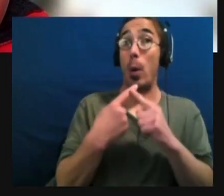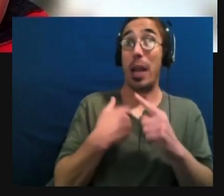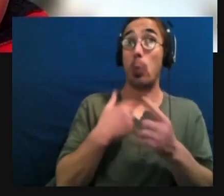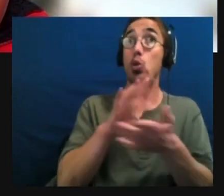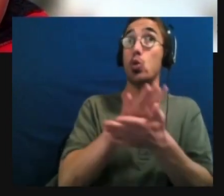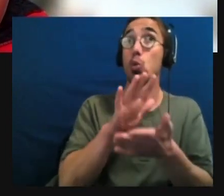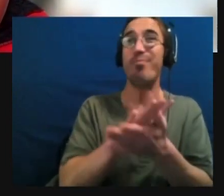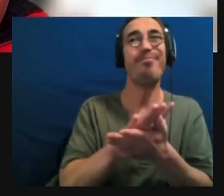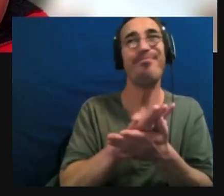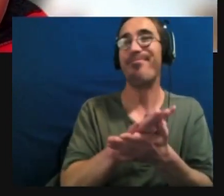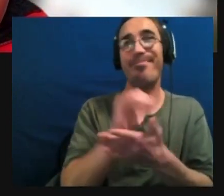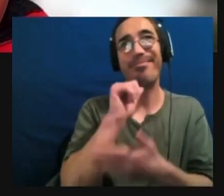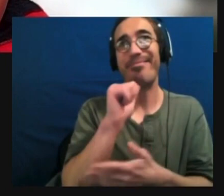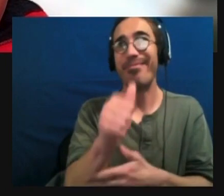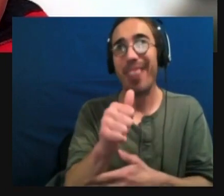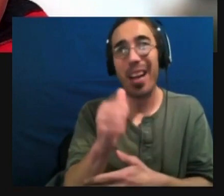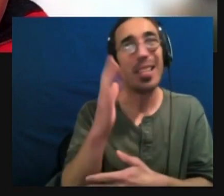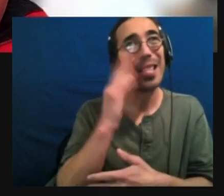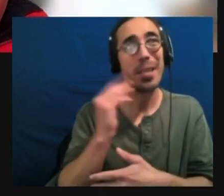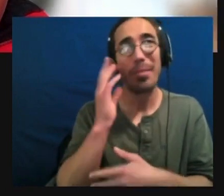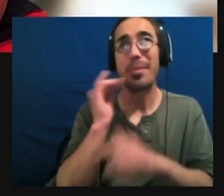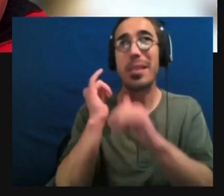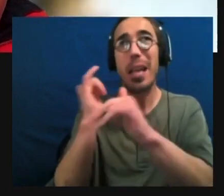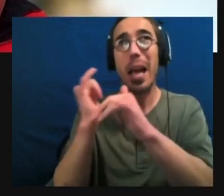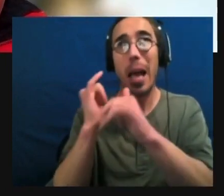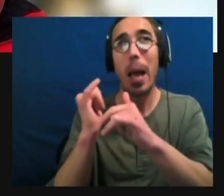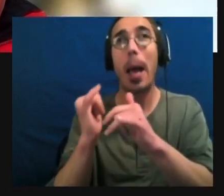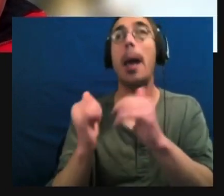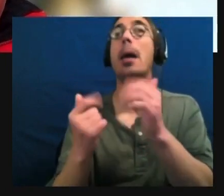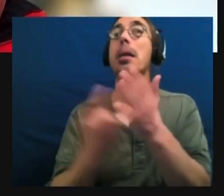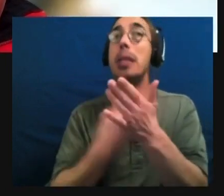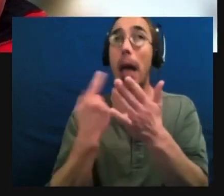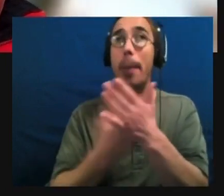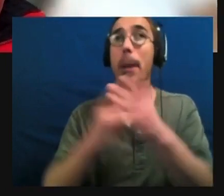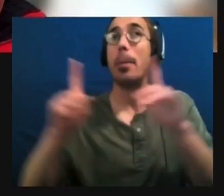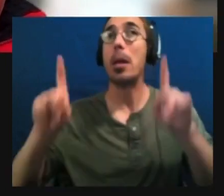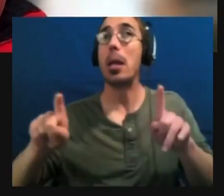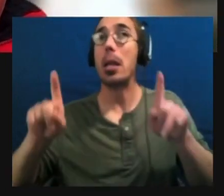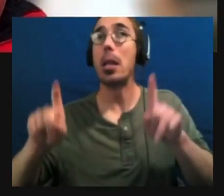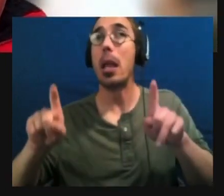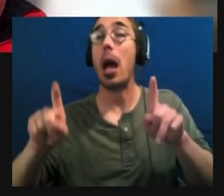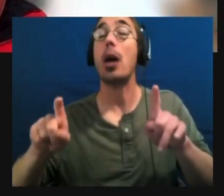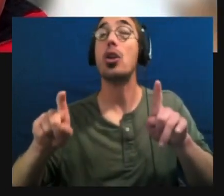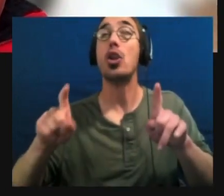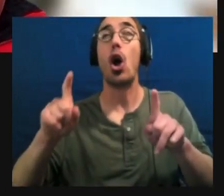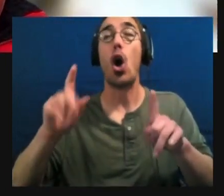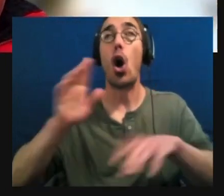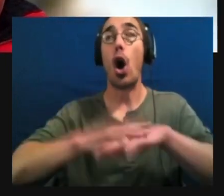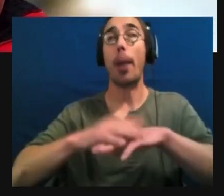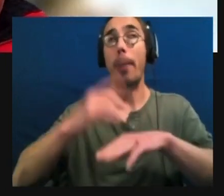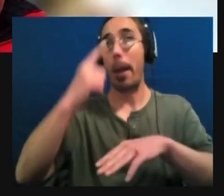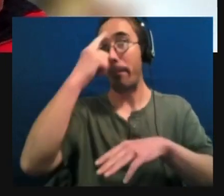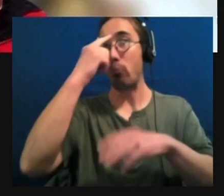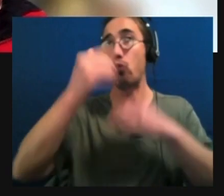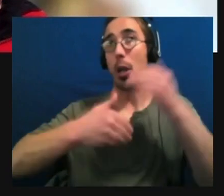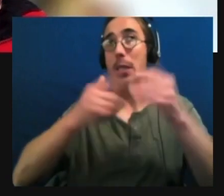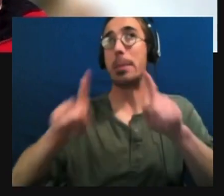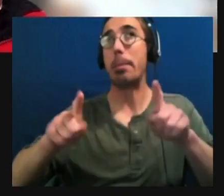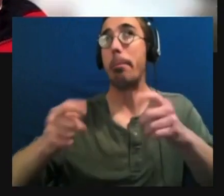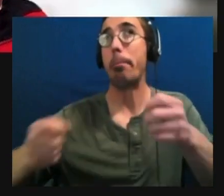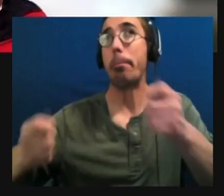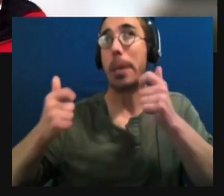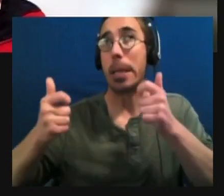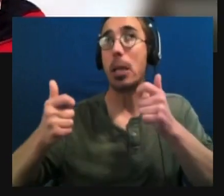And some things teacher would do would be testing my processing speed rather than my knowledge to try to get students